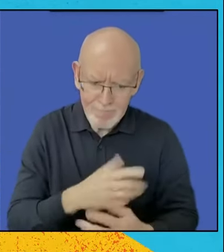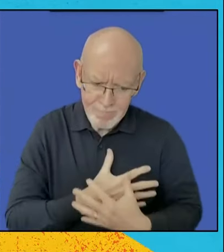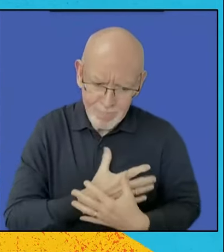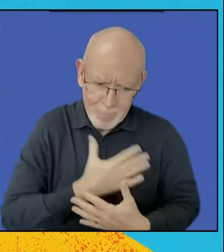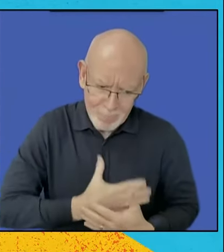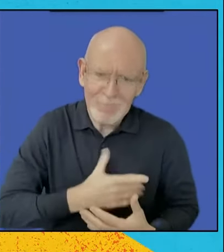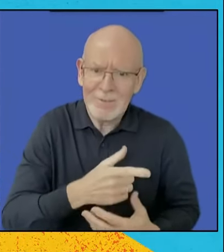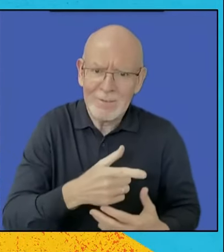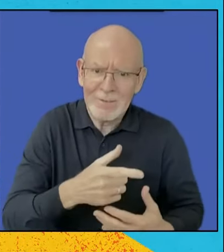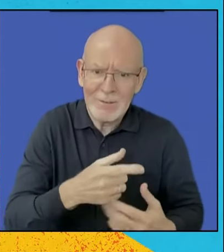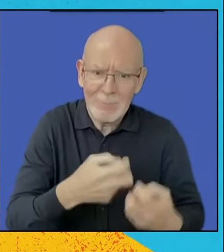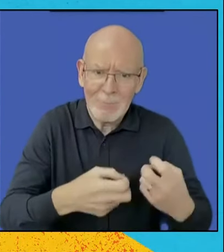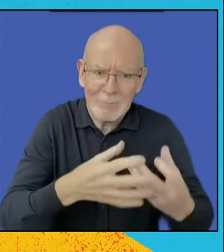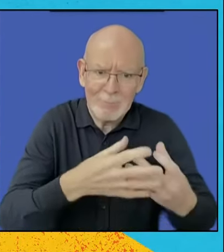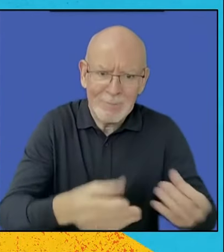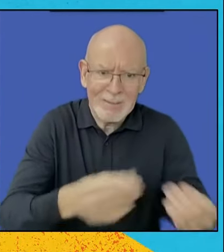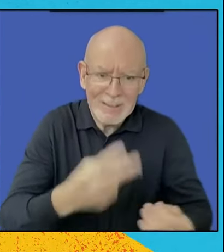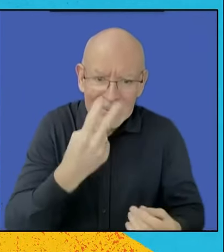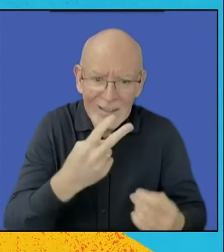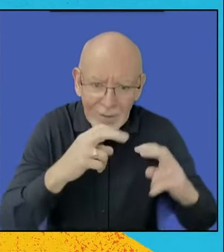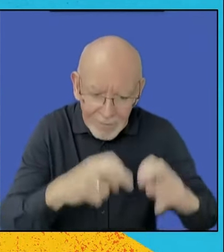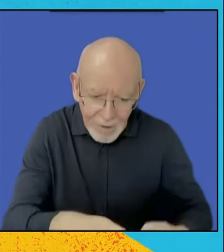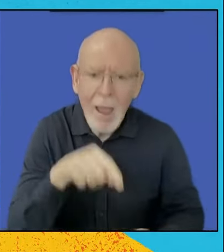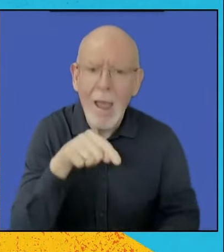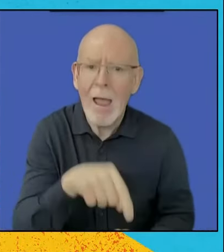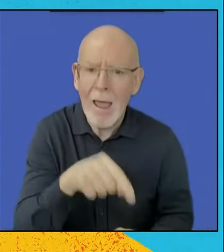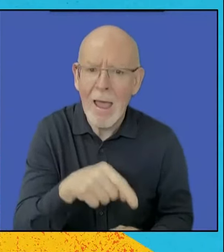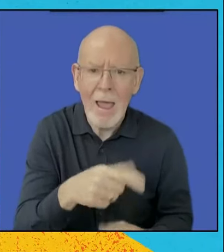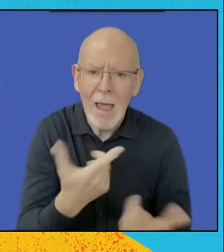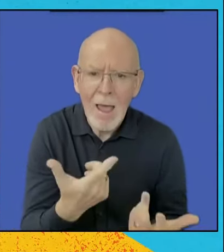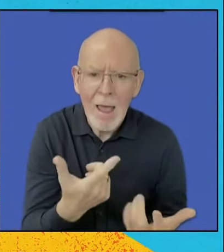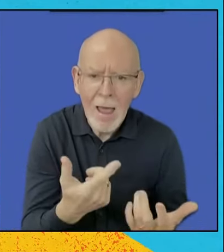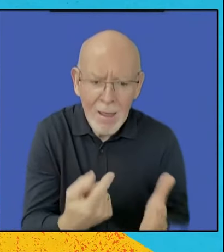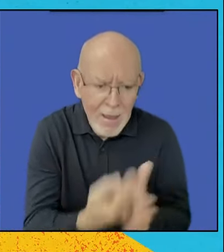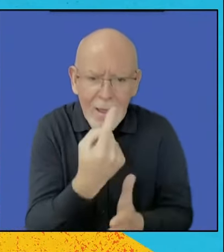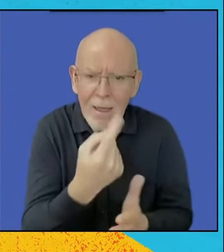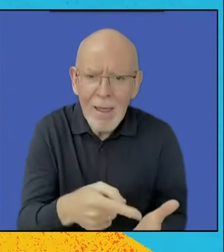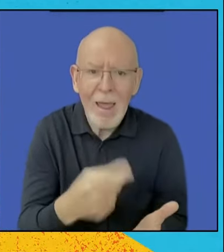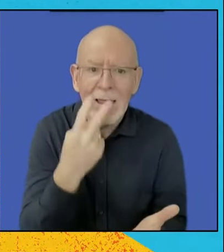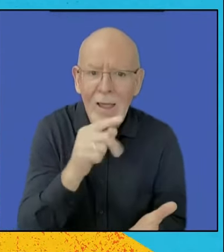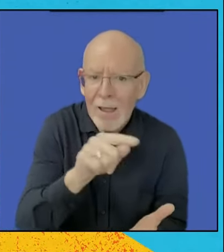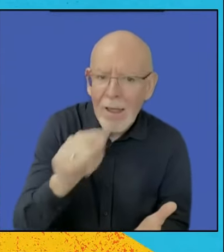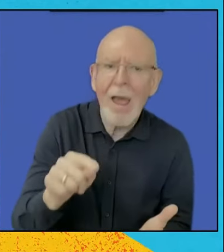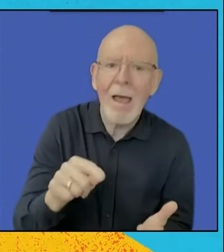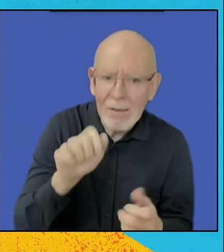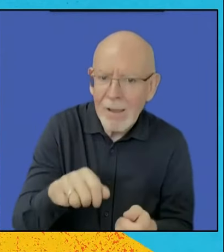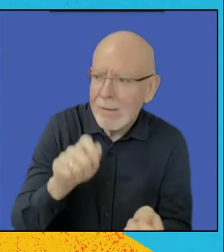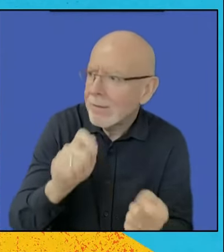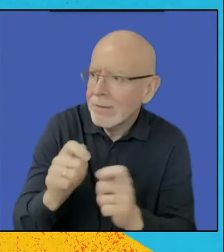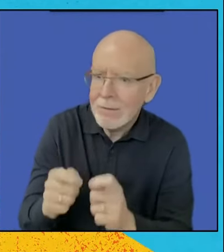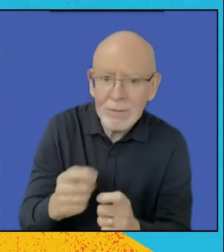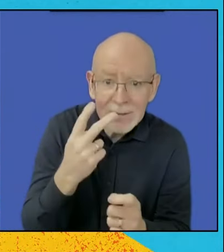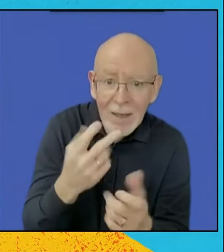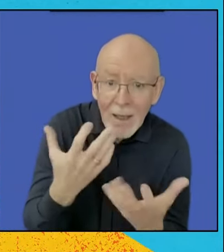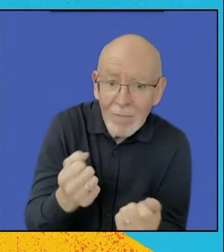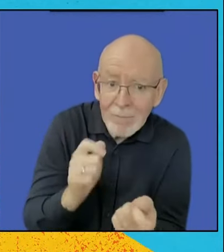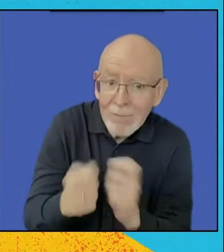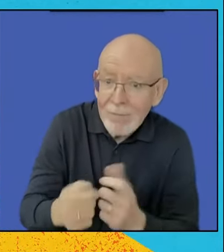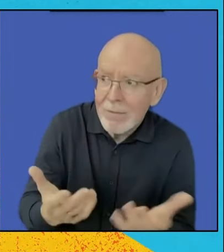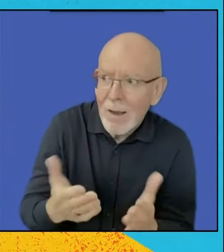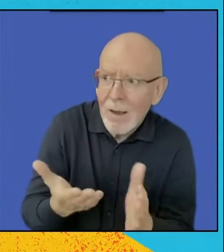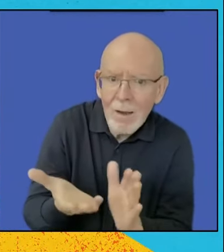other organizations who can support you, guide you, and collaborate with you along your journey. For example, I have been supported by